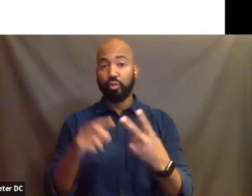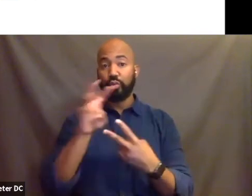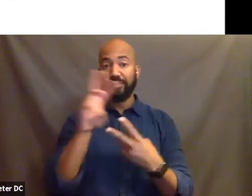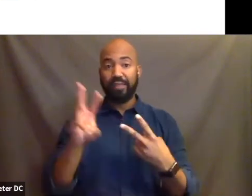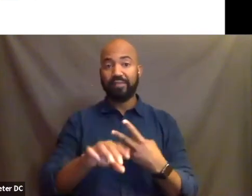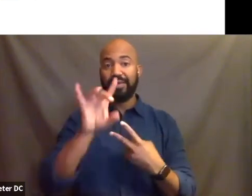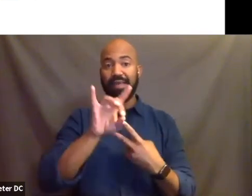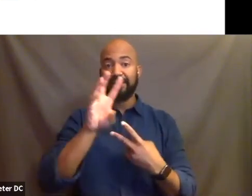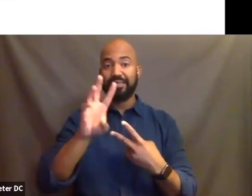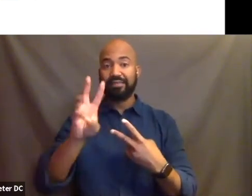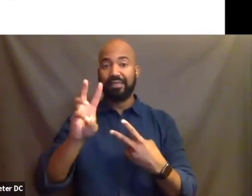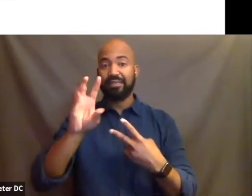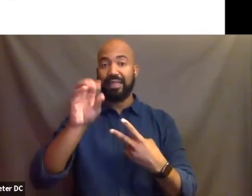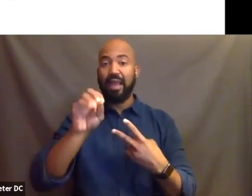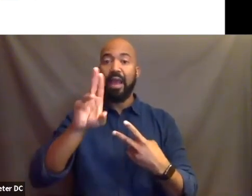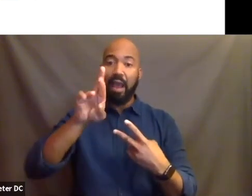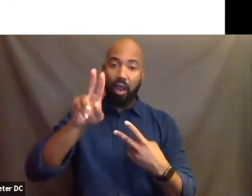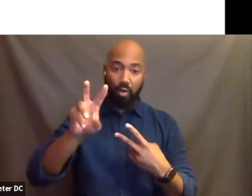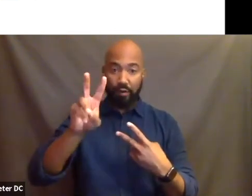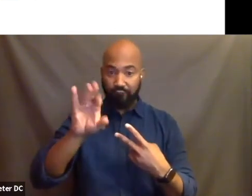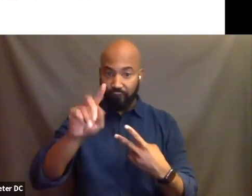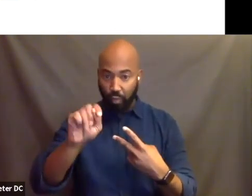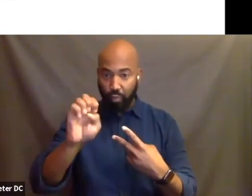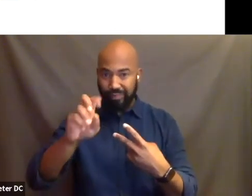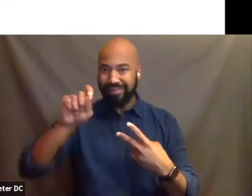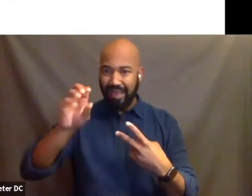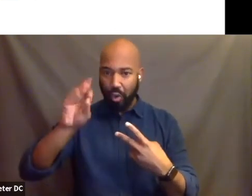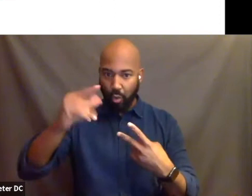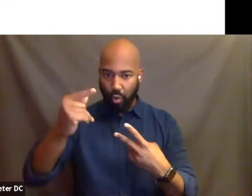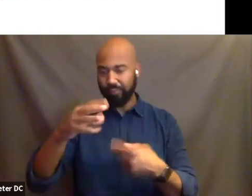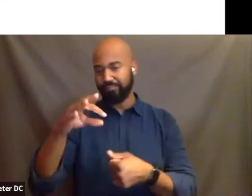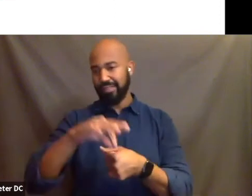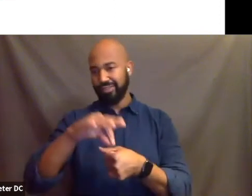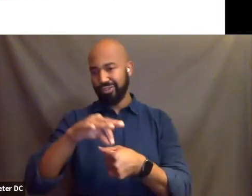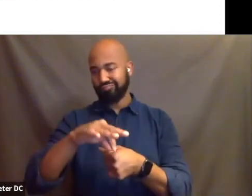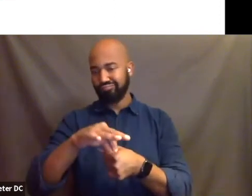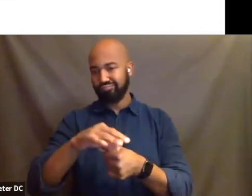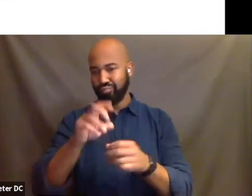866ourvote.org, which is the election protection website, and